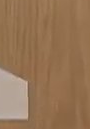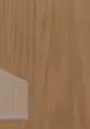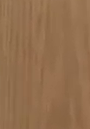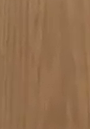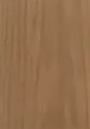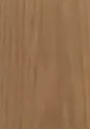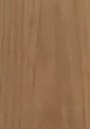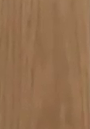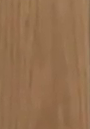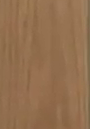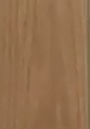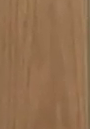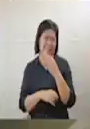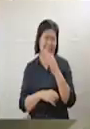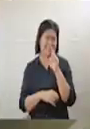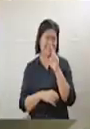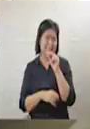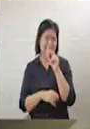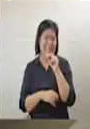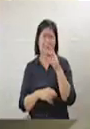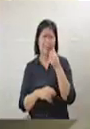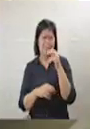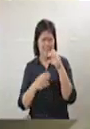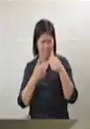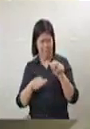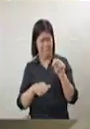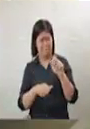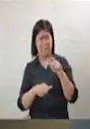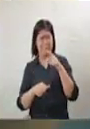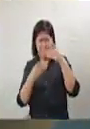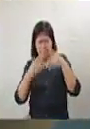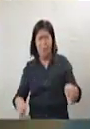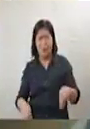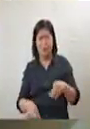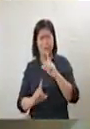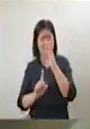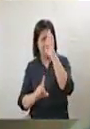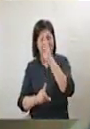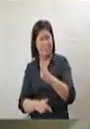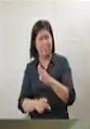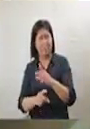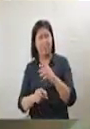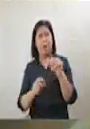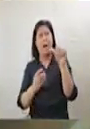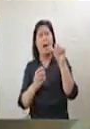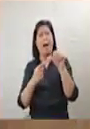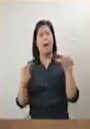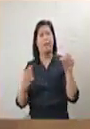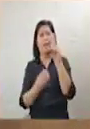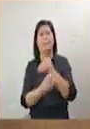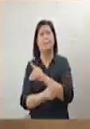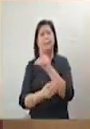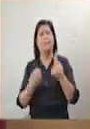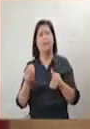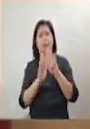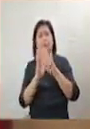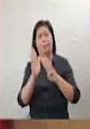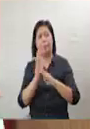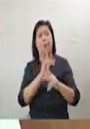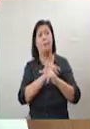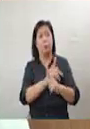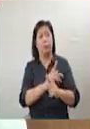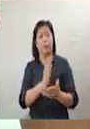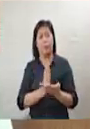Church recognizes church annulments. Number two, yung ating anti-discrimination bill, which will protect the